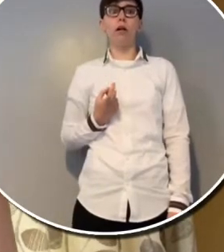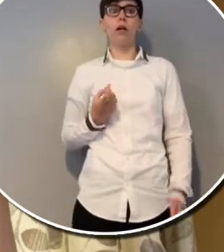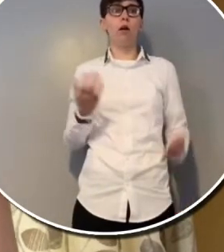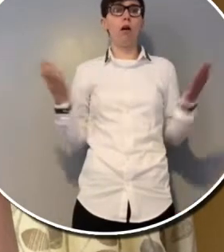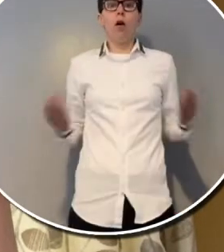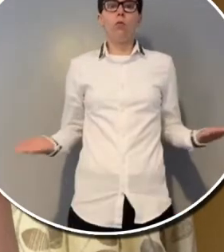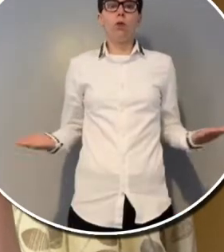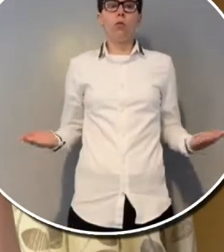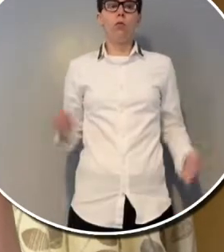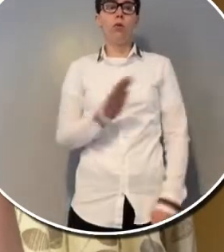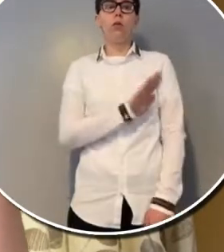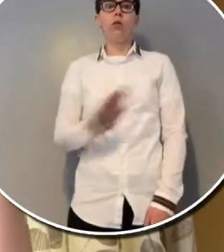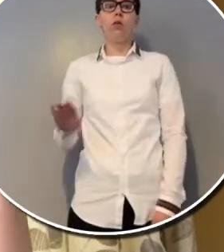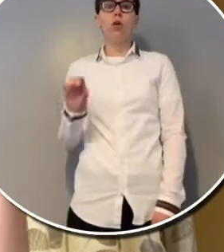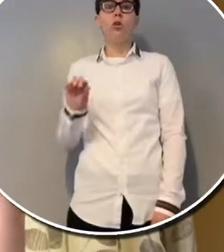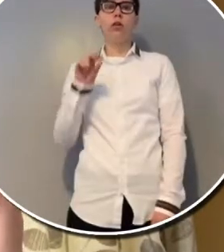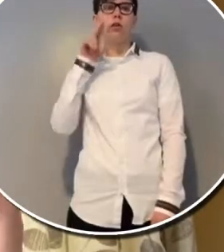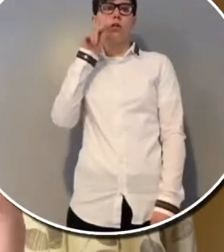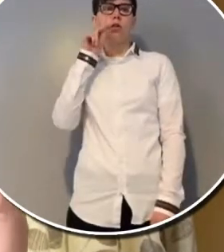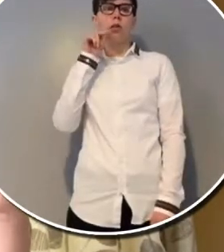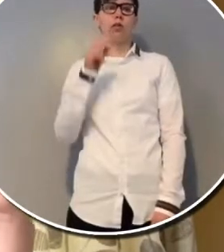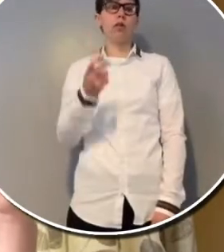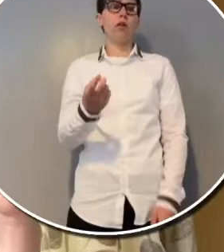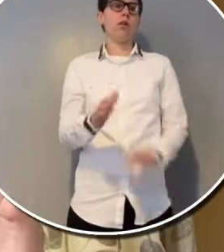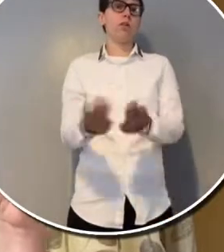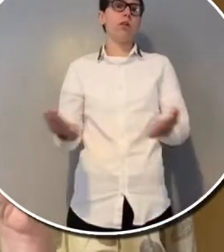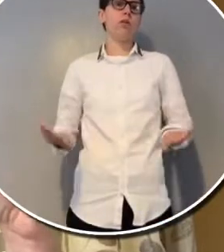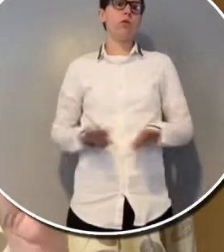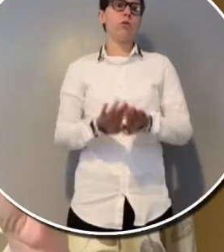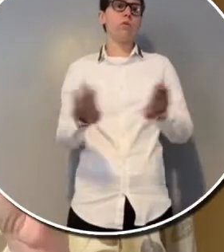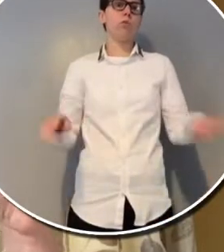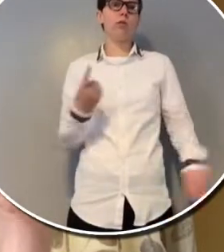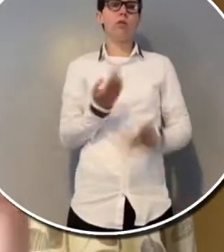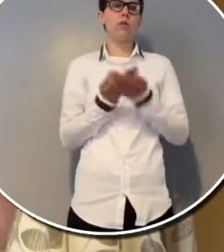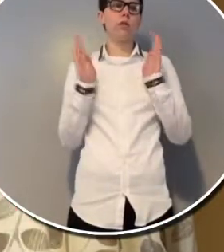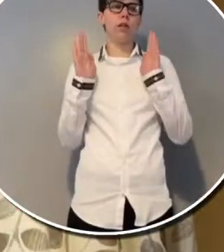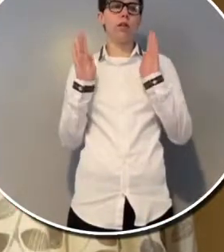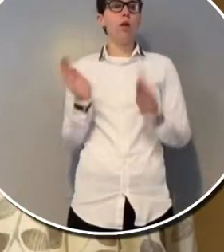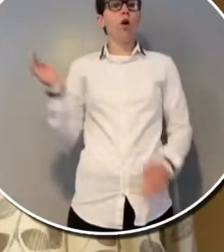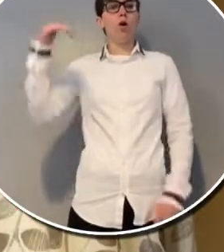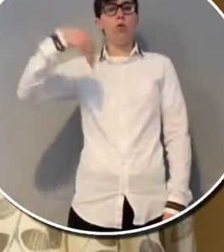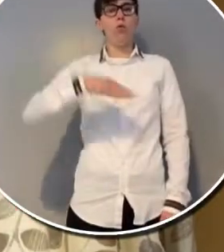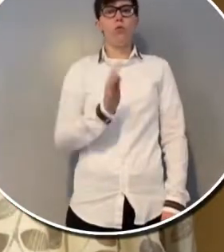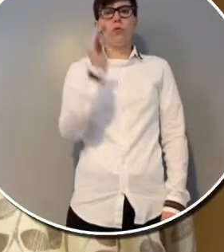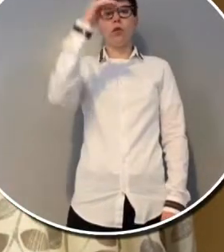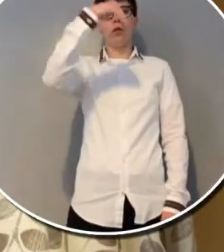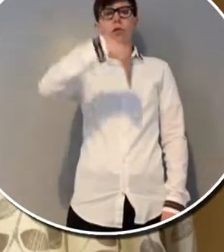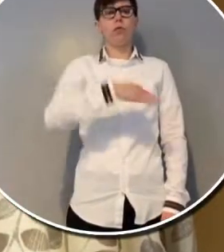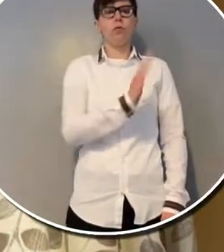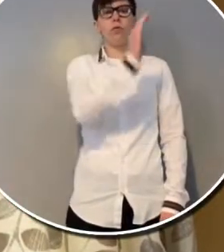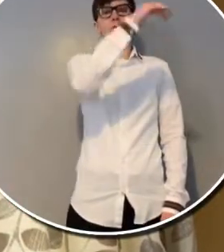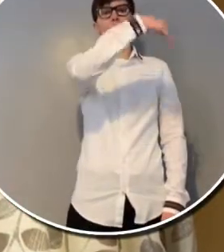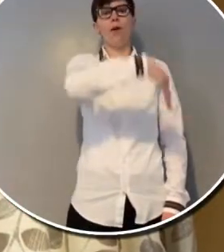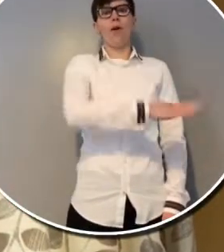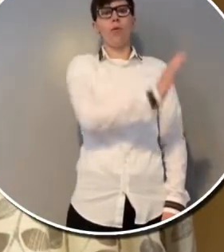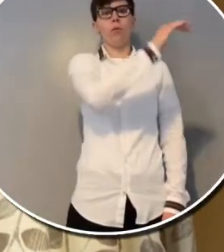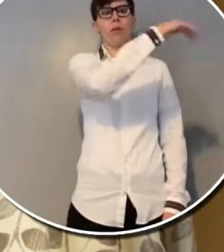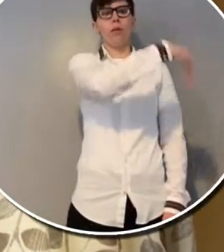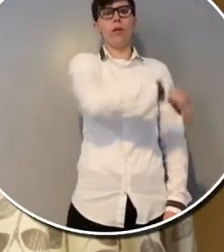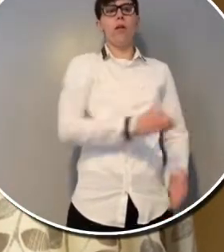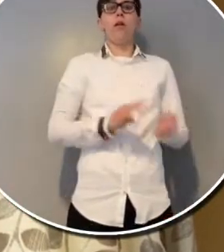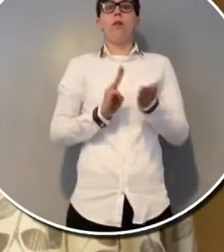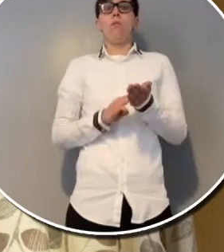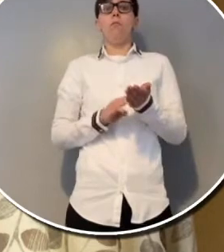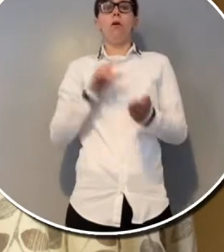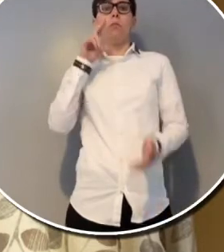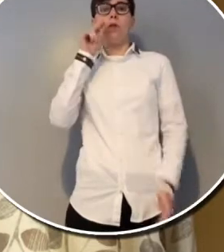quack, quack, quack. And five little ducks came swimming back. Thank goodness for that. You got your five little